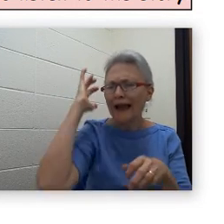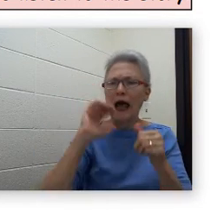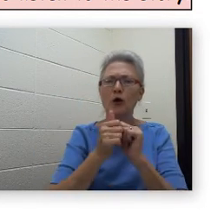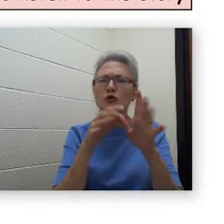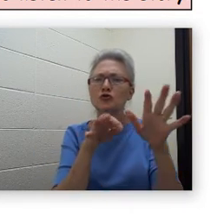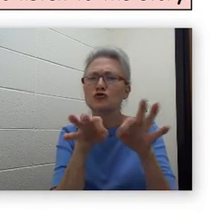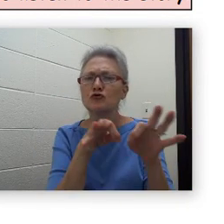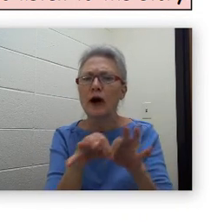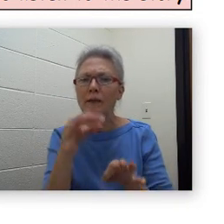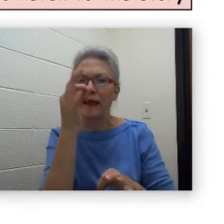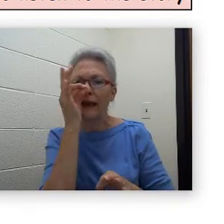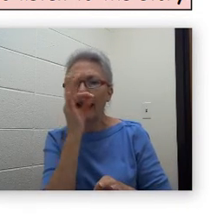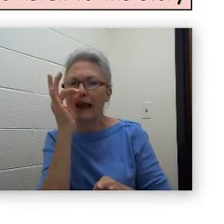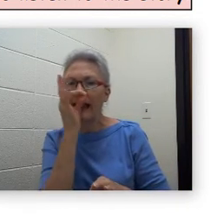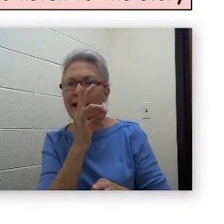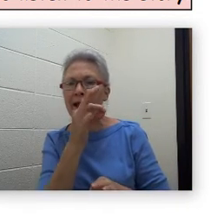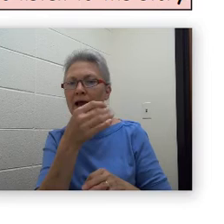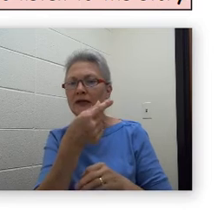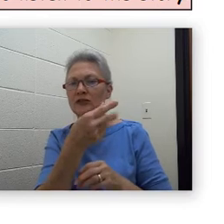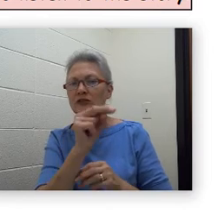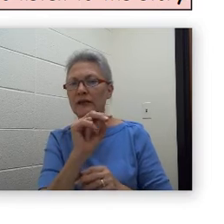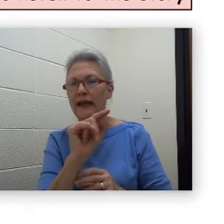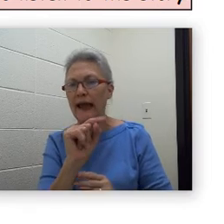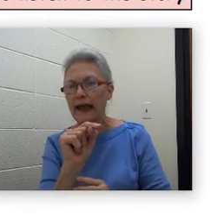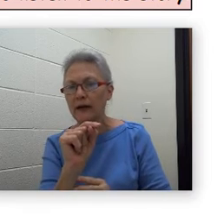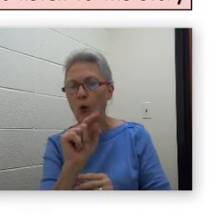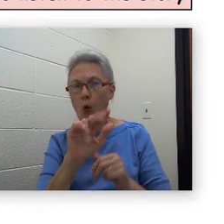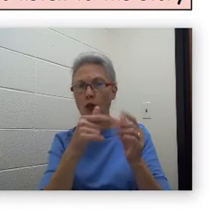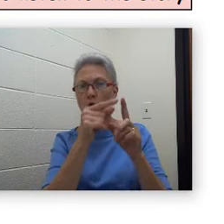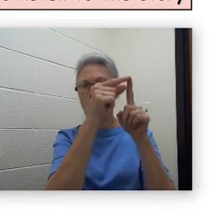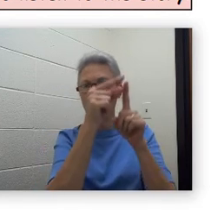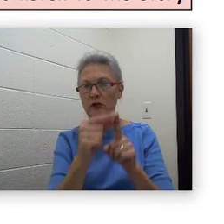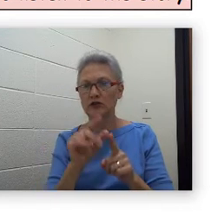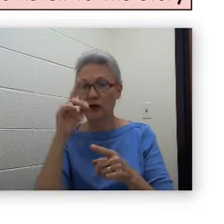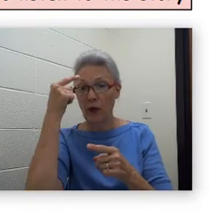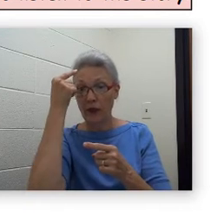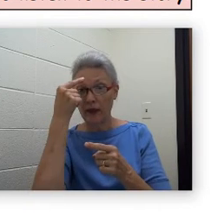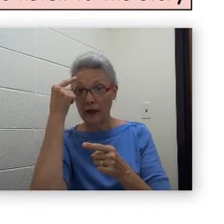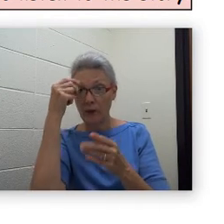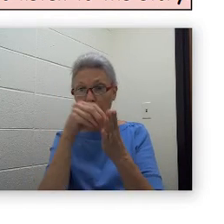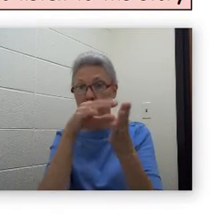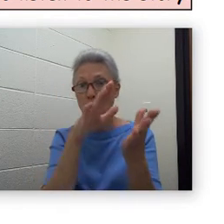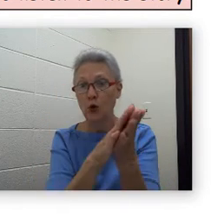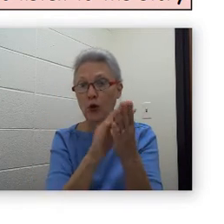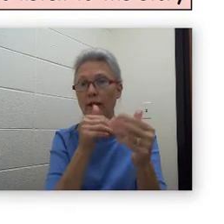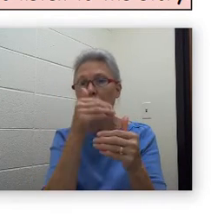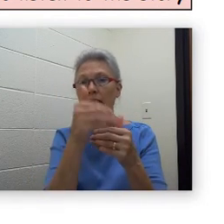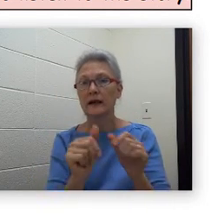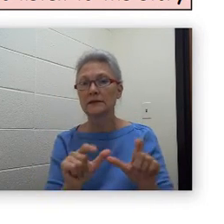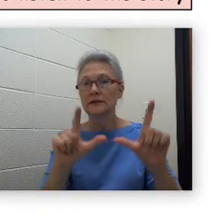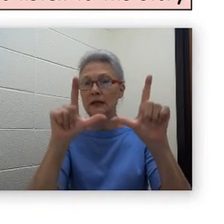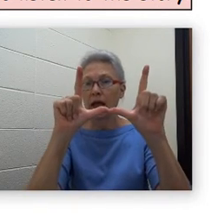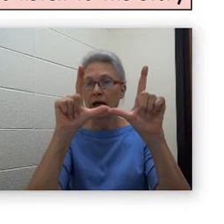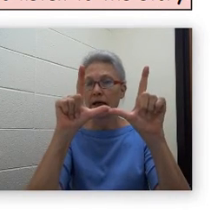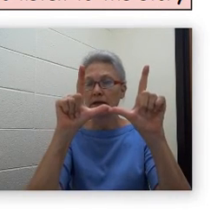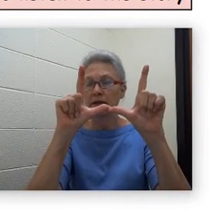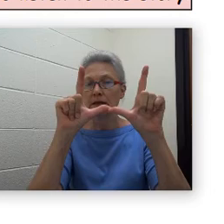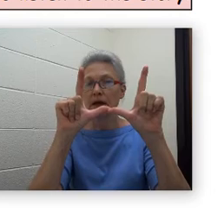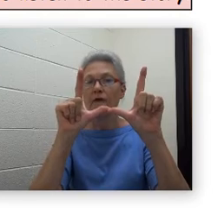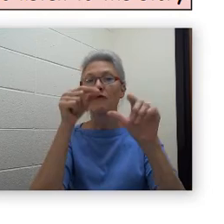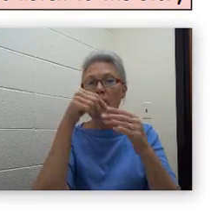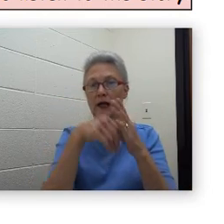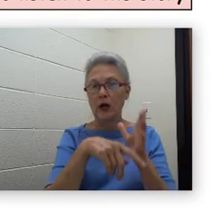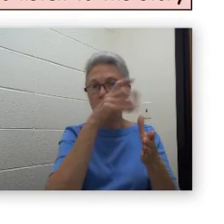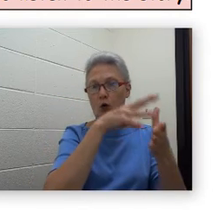the gnat. All of those words and your thinking will be included on the next slide to include in our